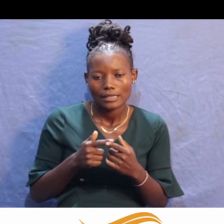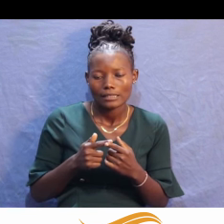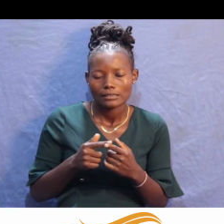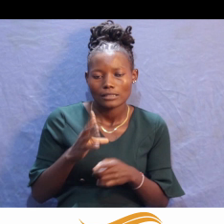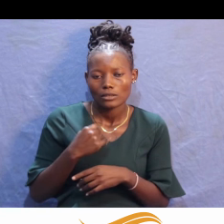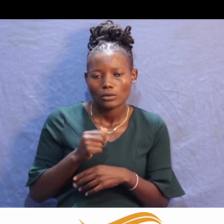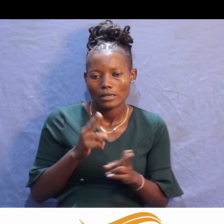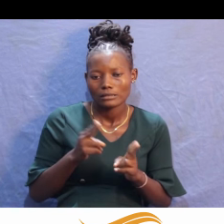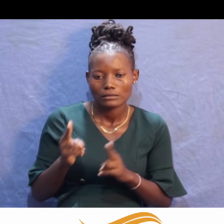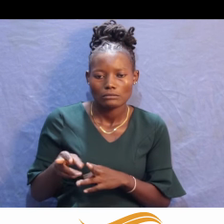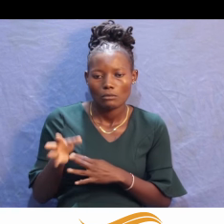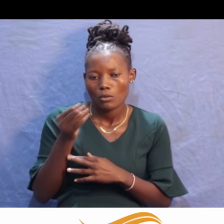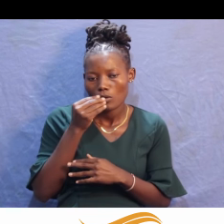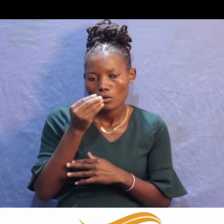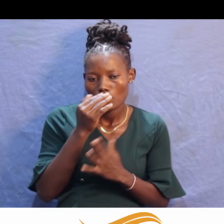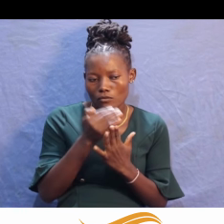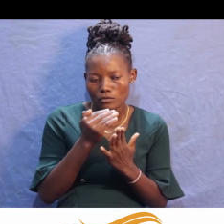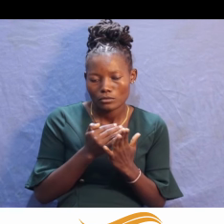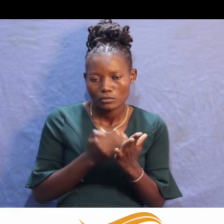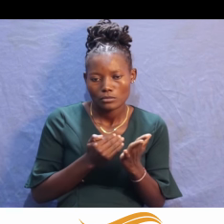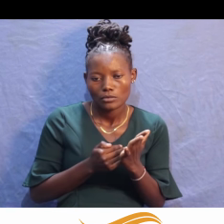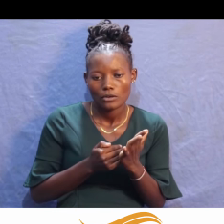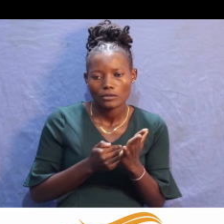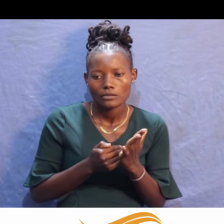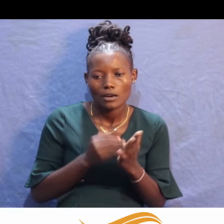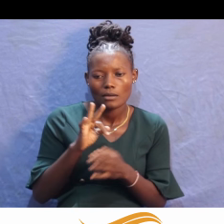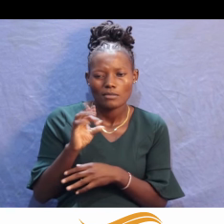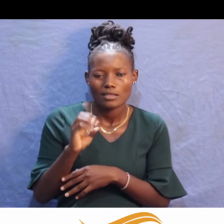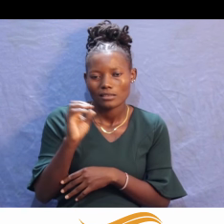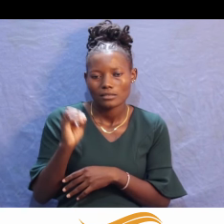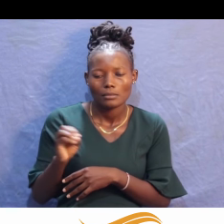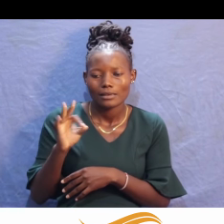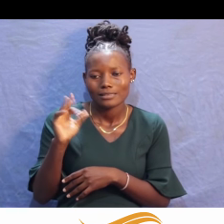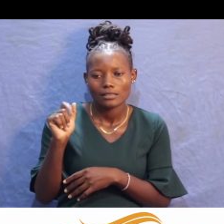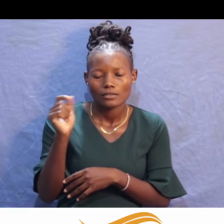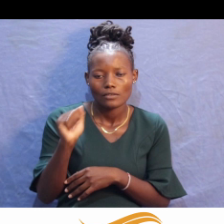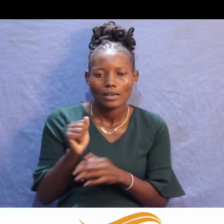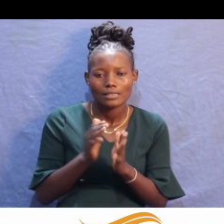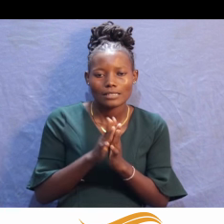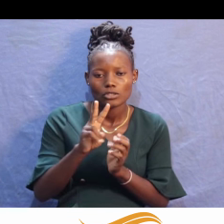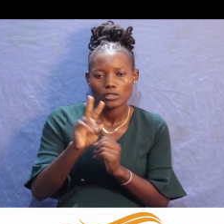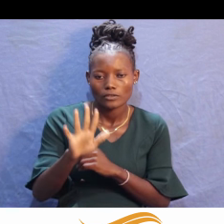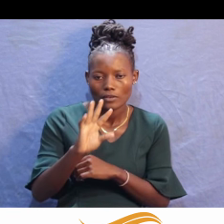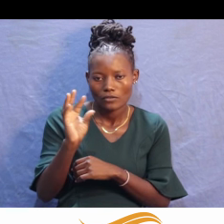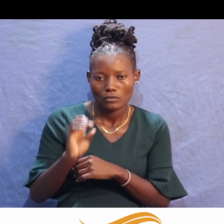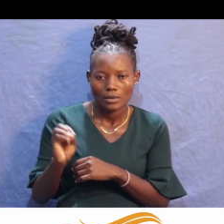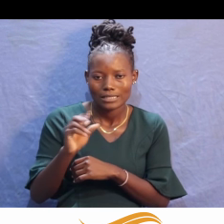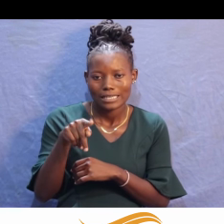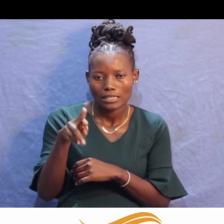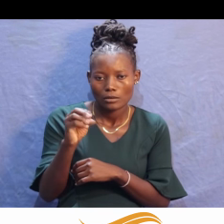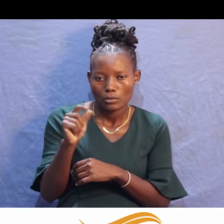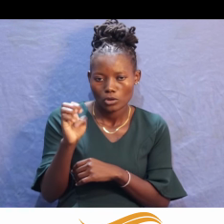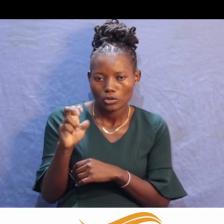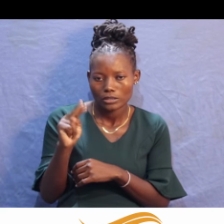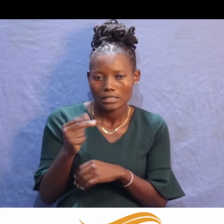diet. That's that 50% carbohydrates, 30% fats, and 25% protein. But if you're going to